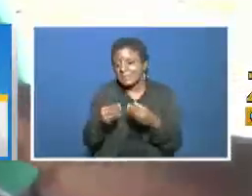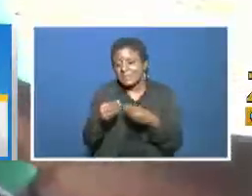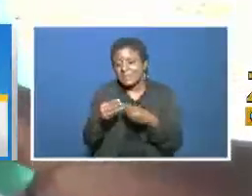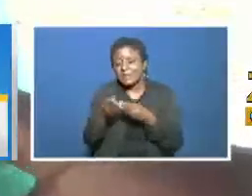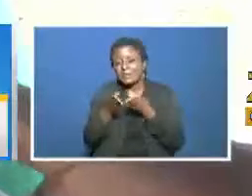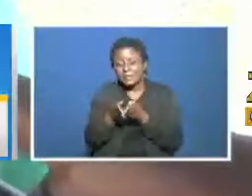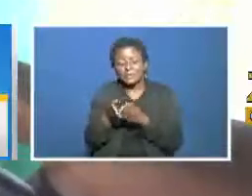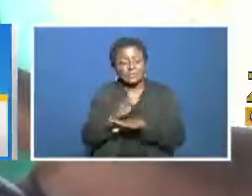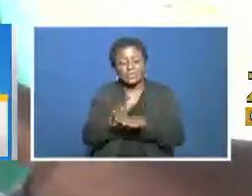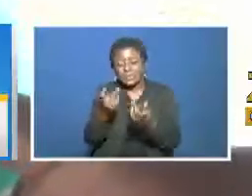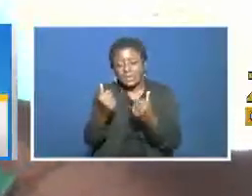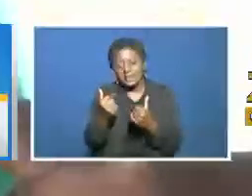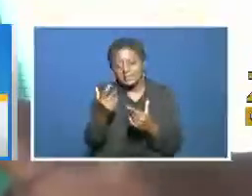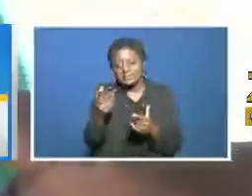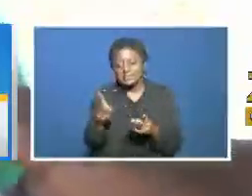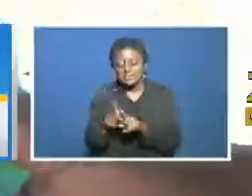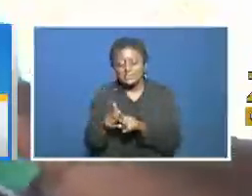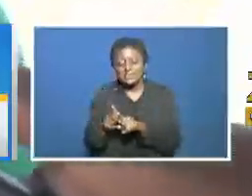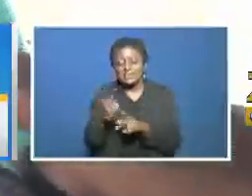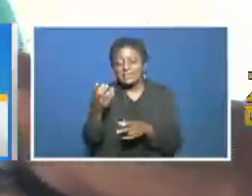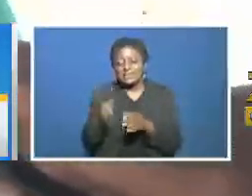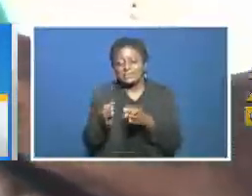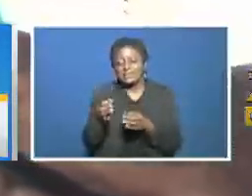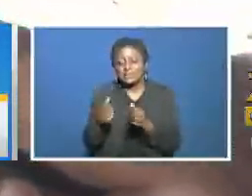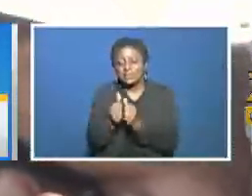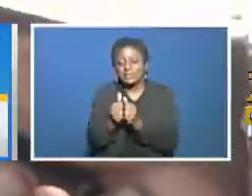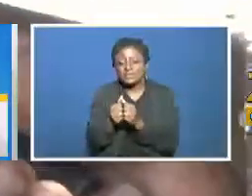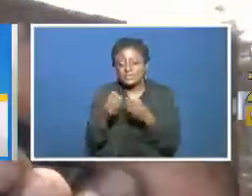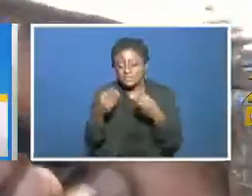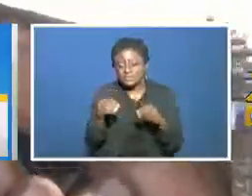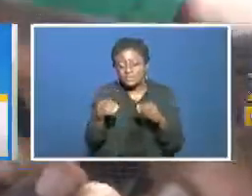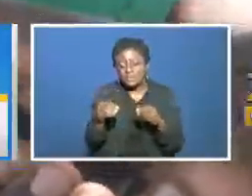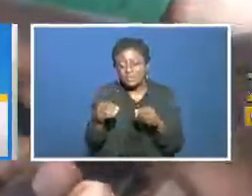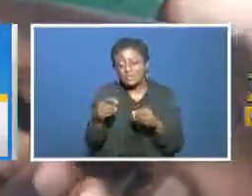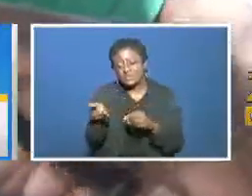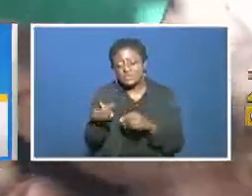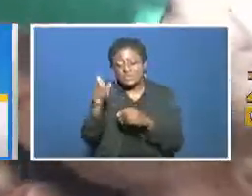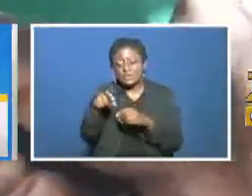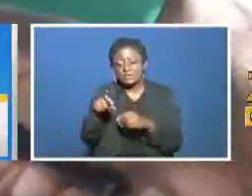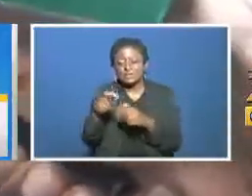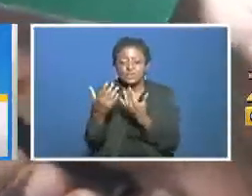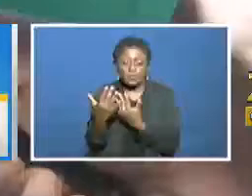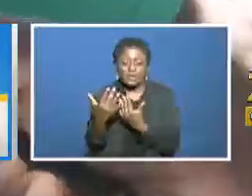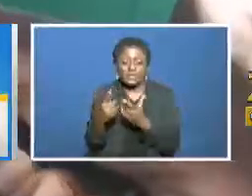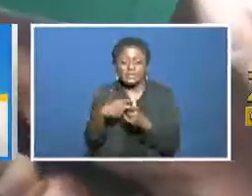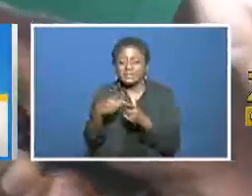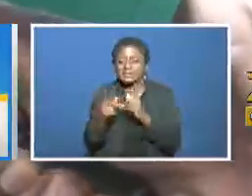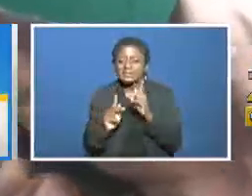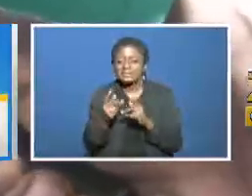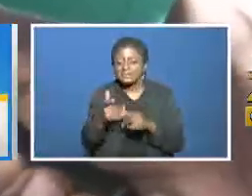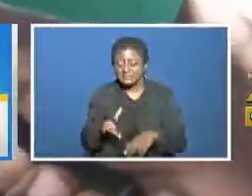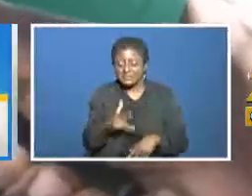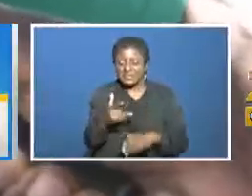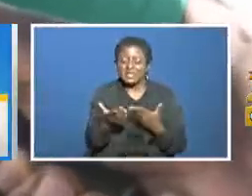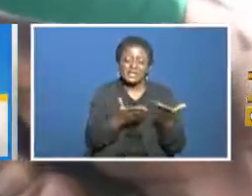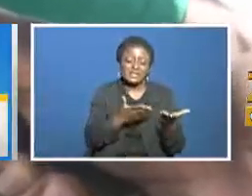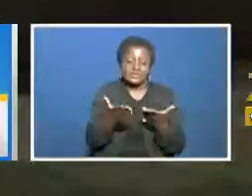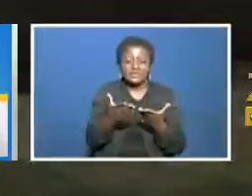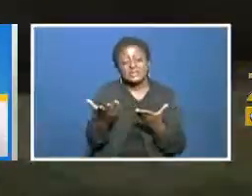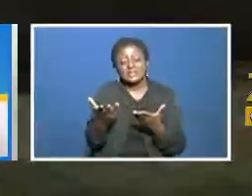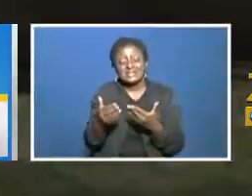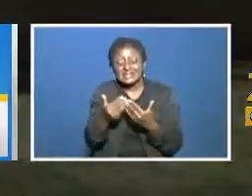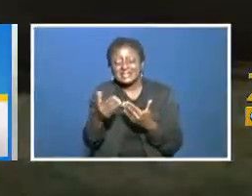wait until people feel like serving you in the stores. So it's really hard sometimes. I must say it's easier now than it was back